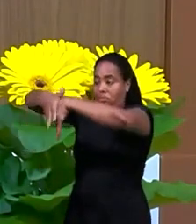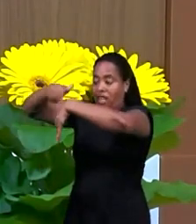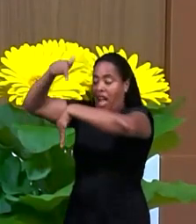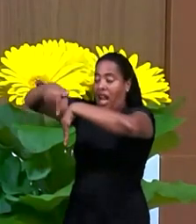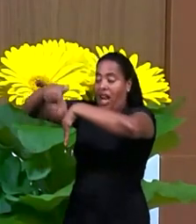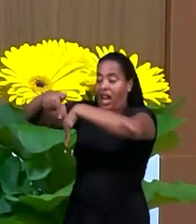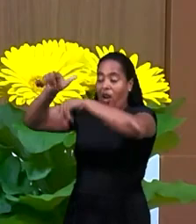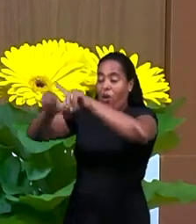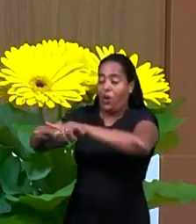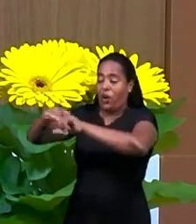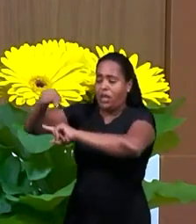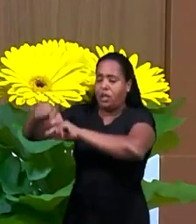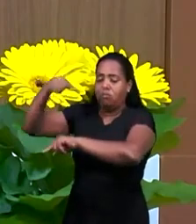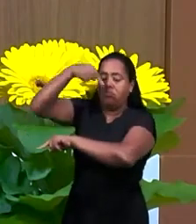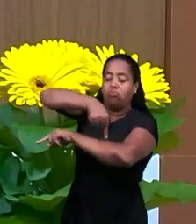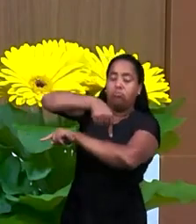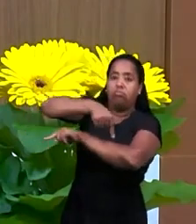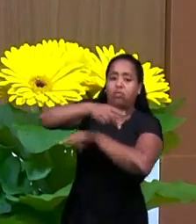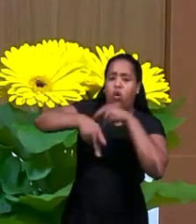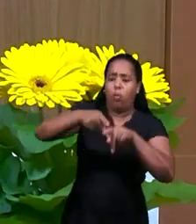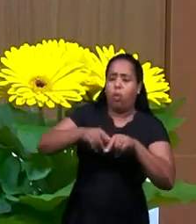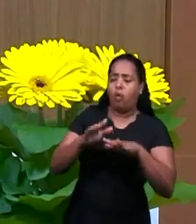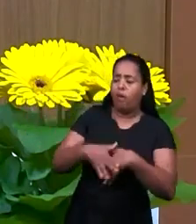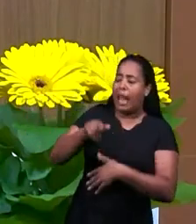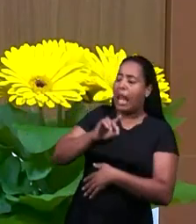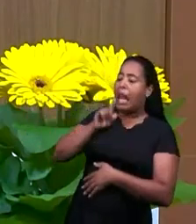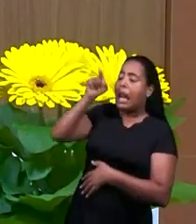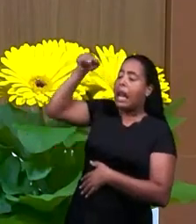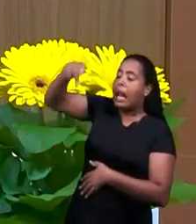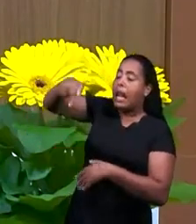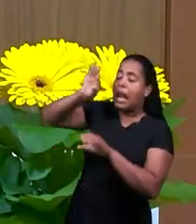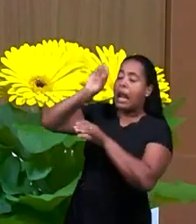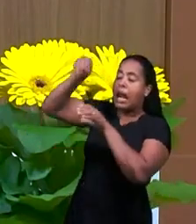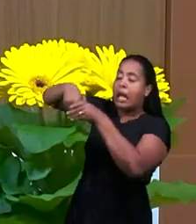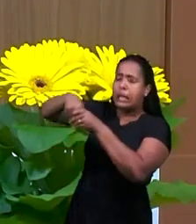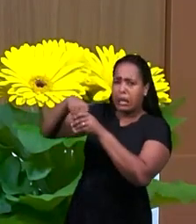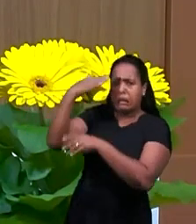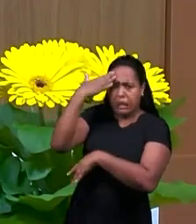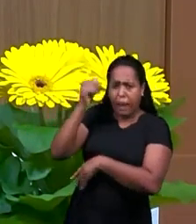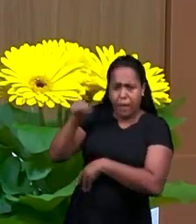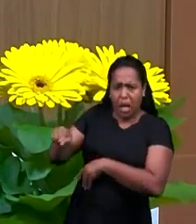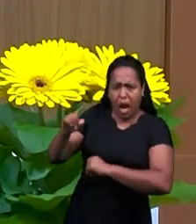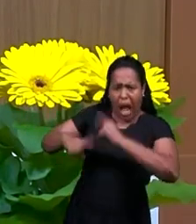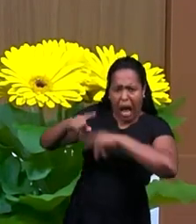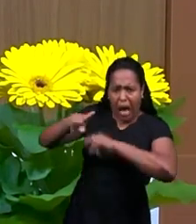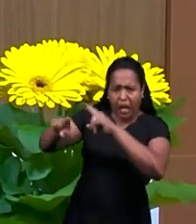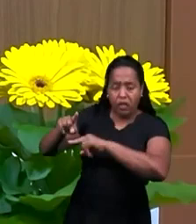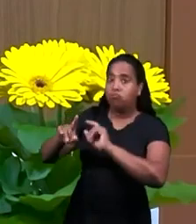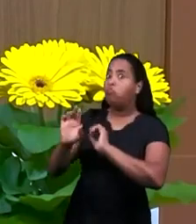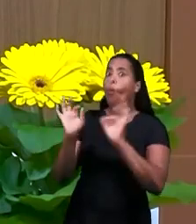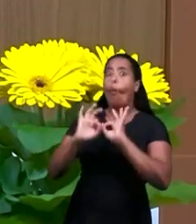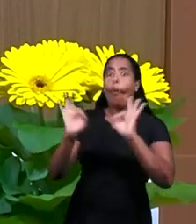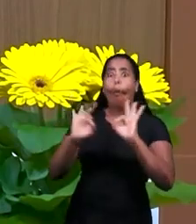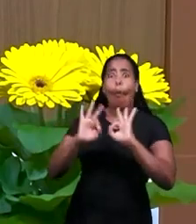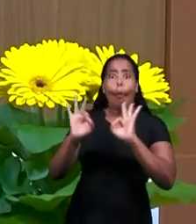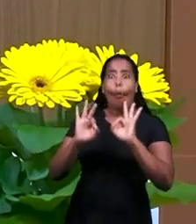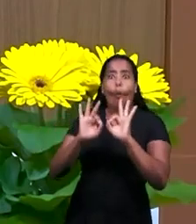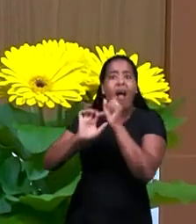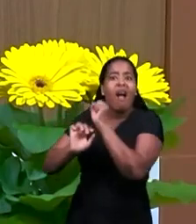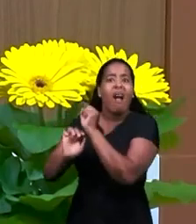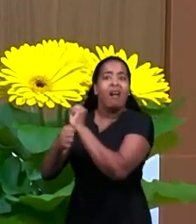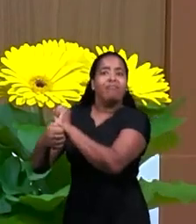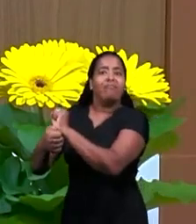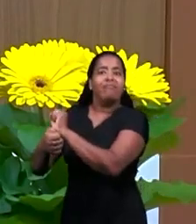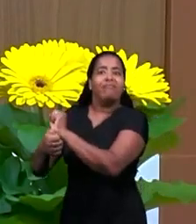The people stayed outside and they didn't know what was inside the holy place, beyond the